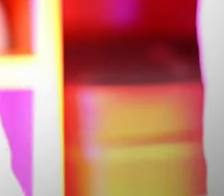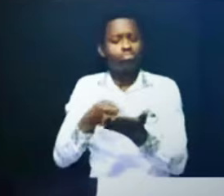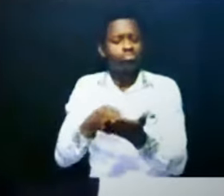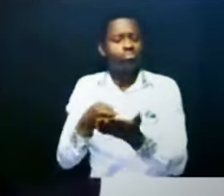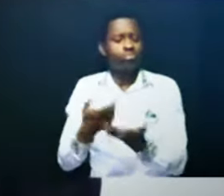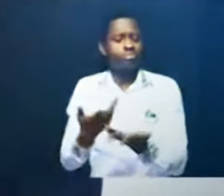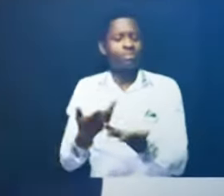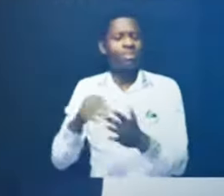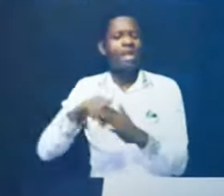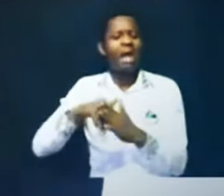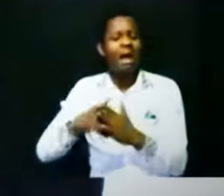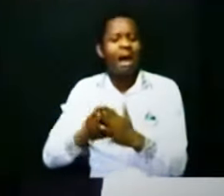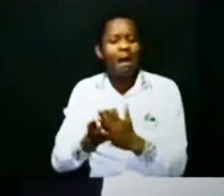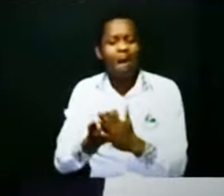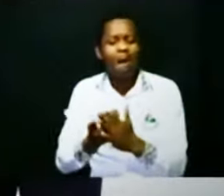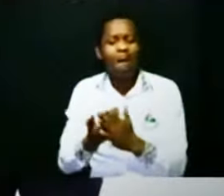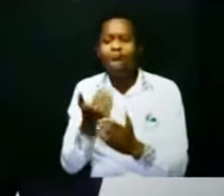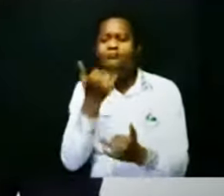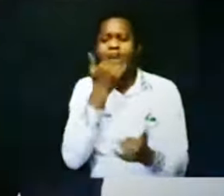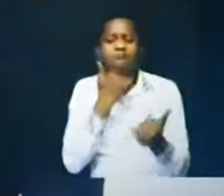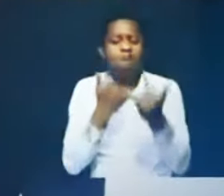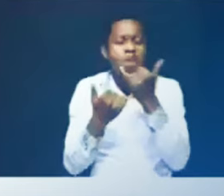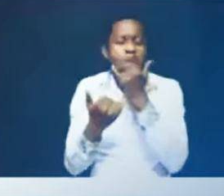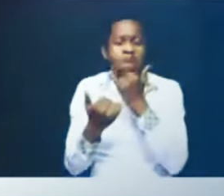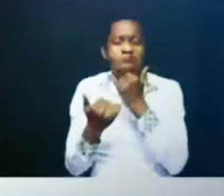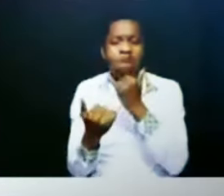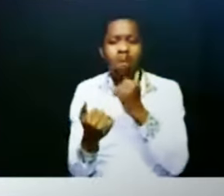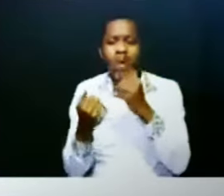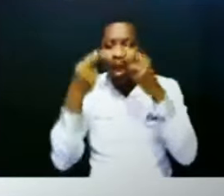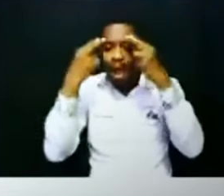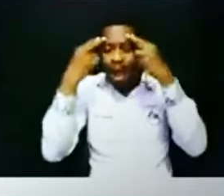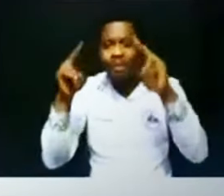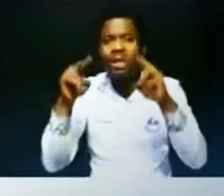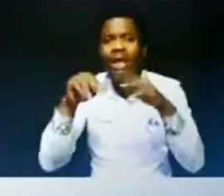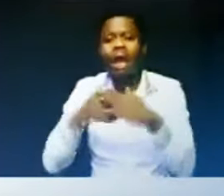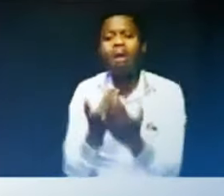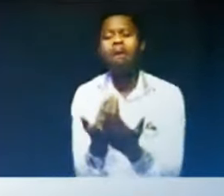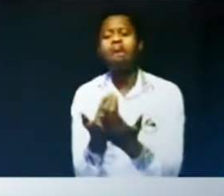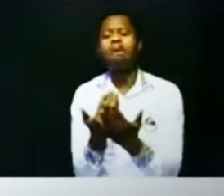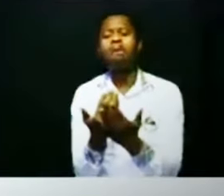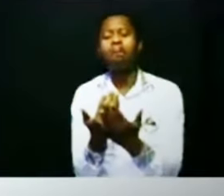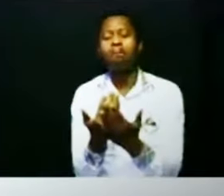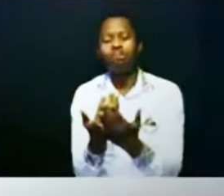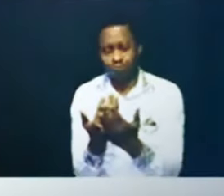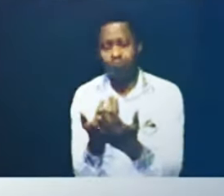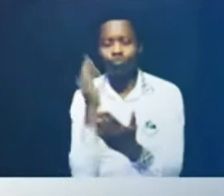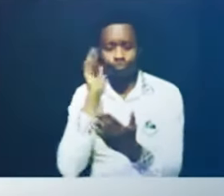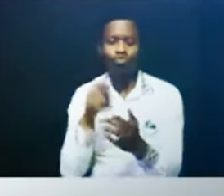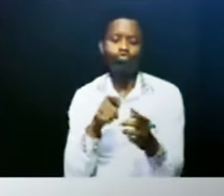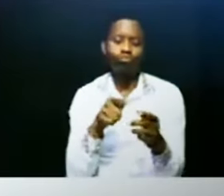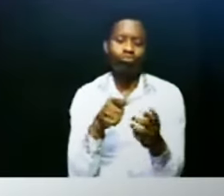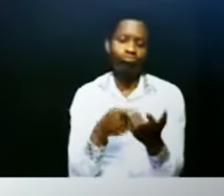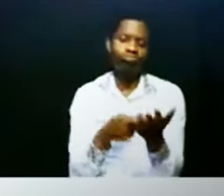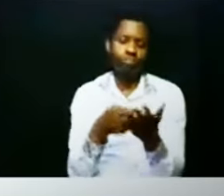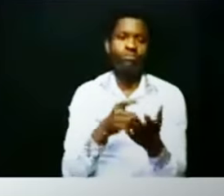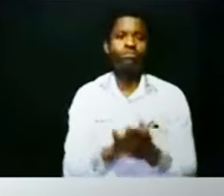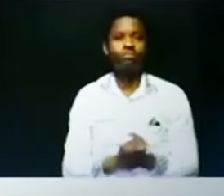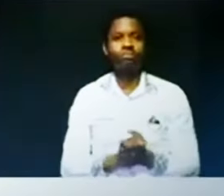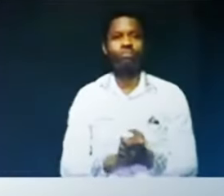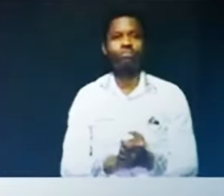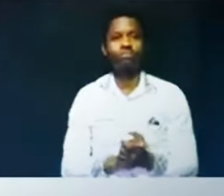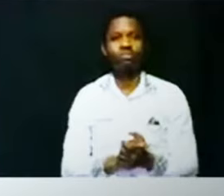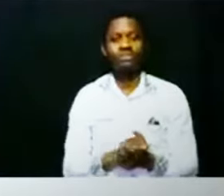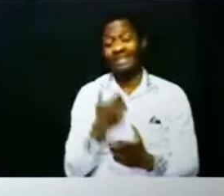Thank you. How offenses come. We are saying that